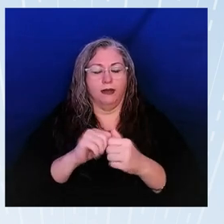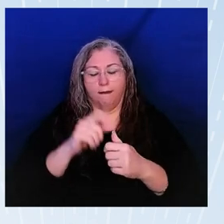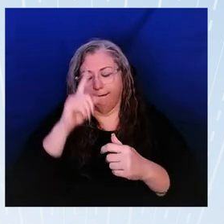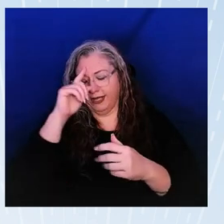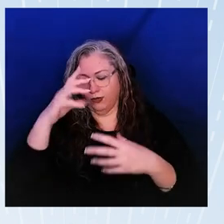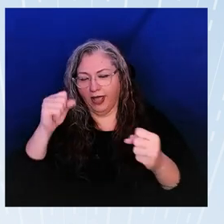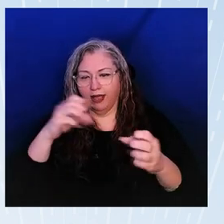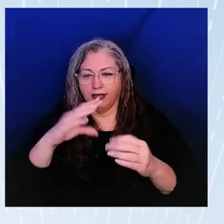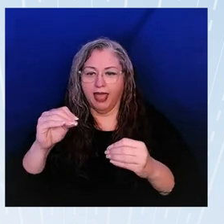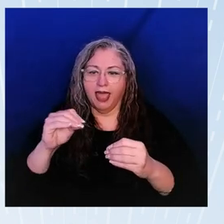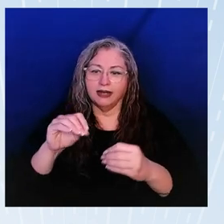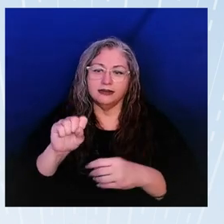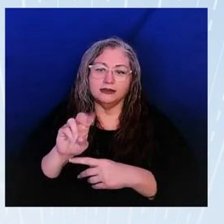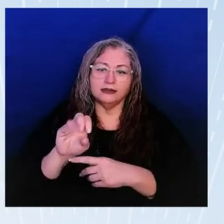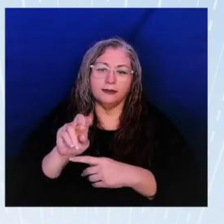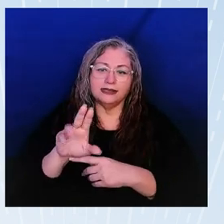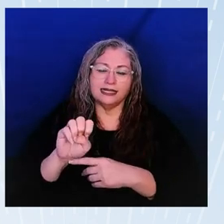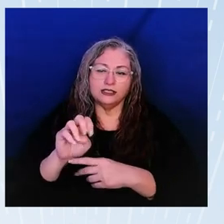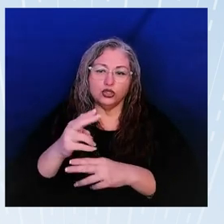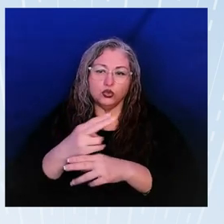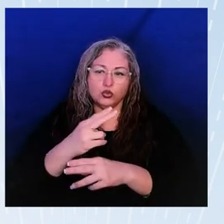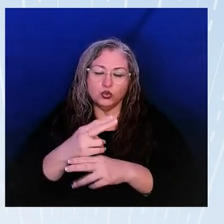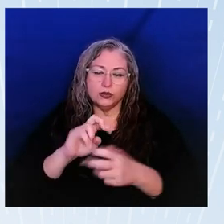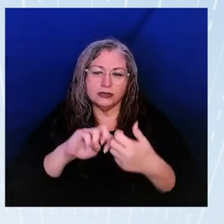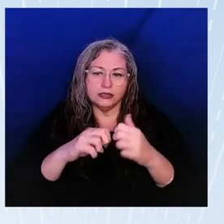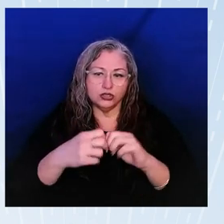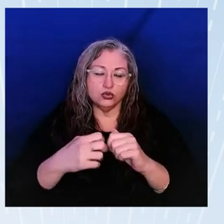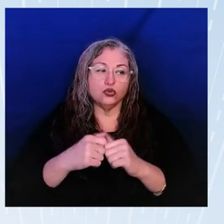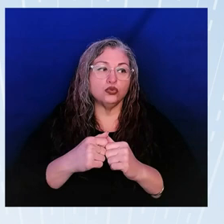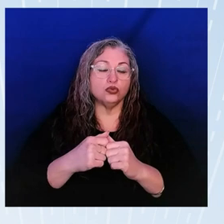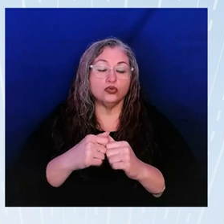use issues. So with this, I will